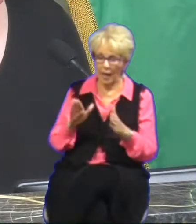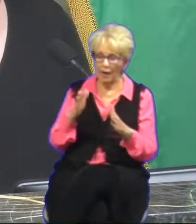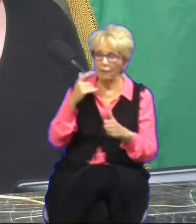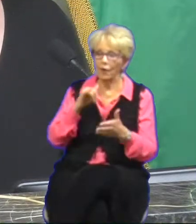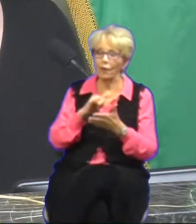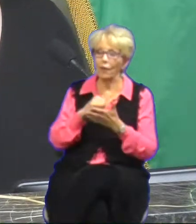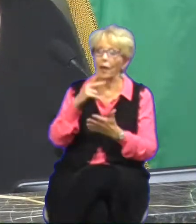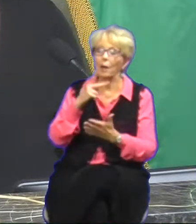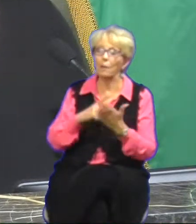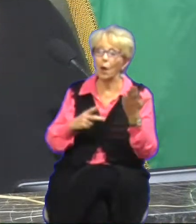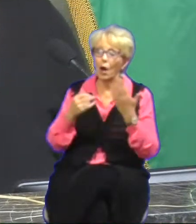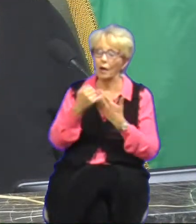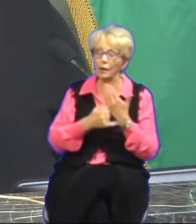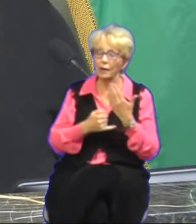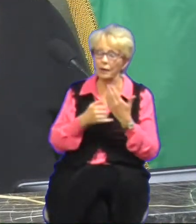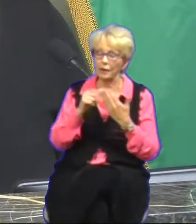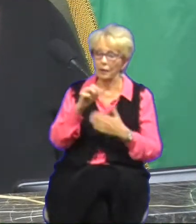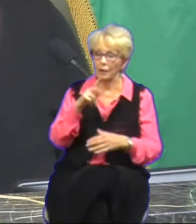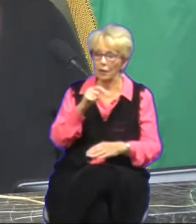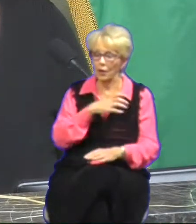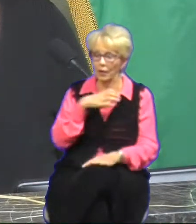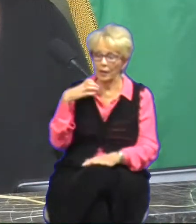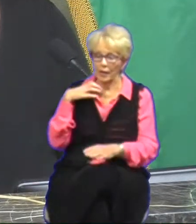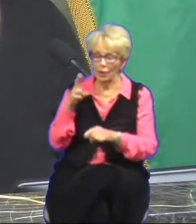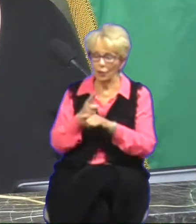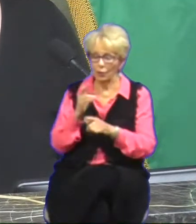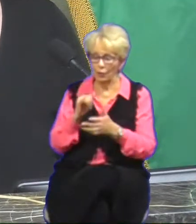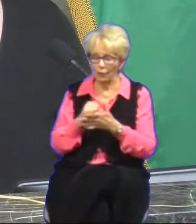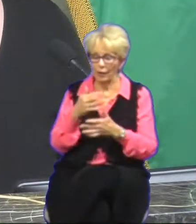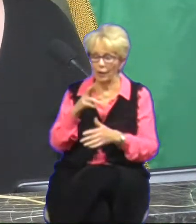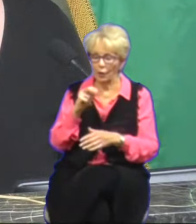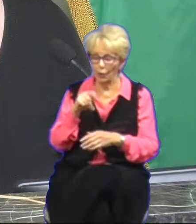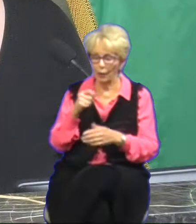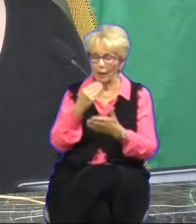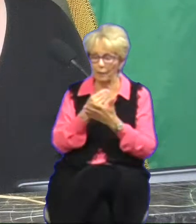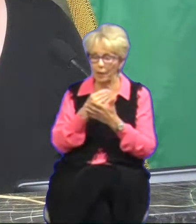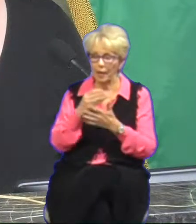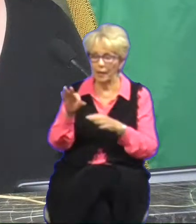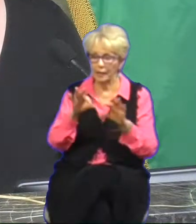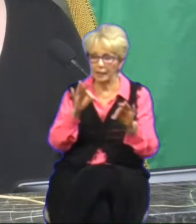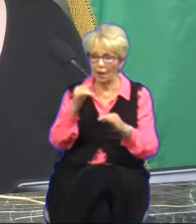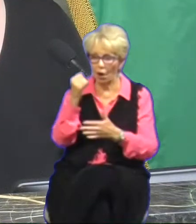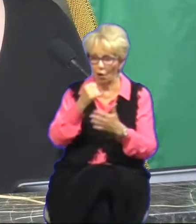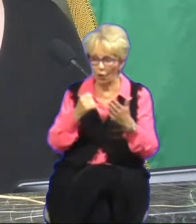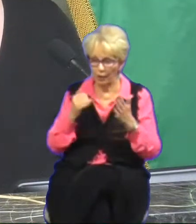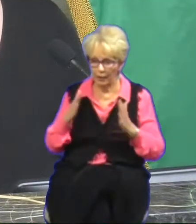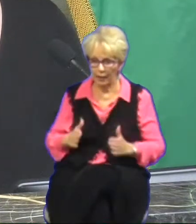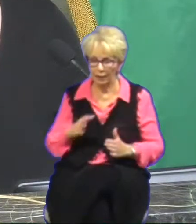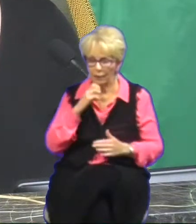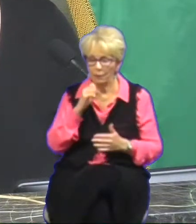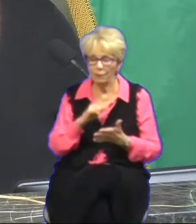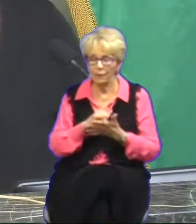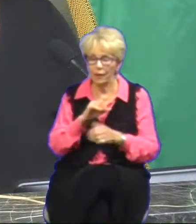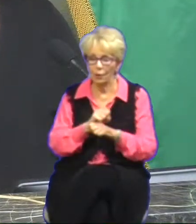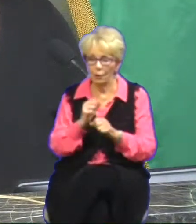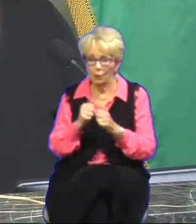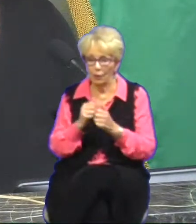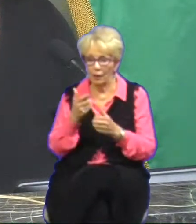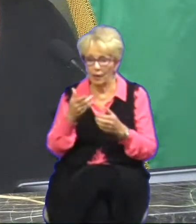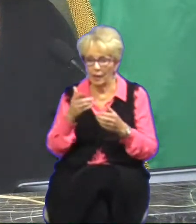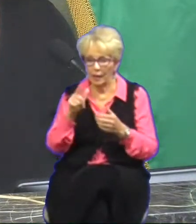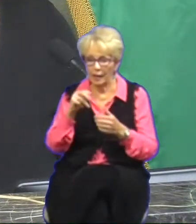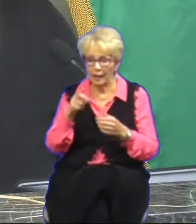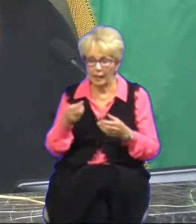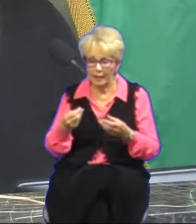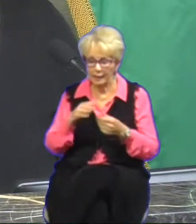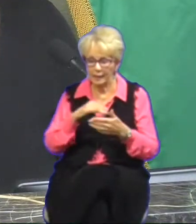this project the Arts Council to use that grant money to select an artist that would then work with the landscape